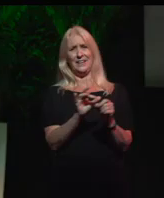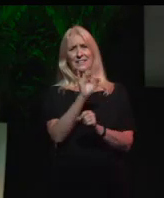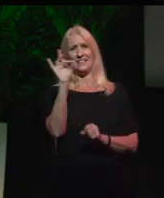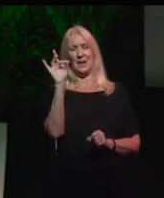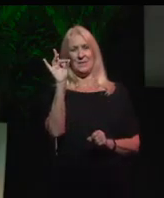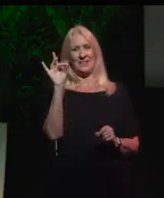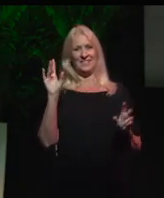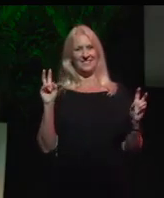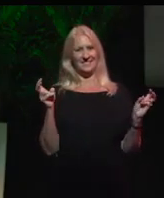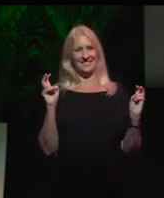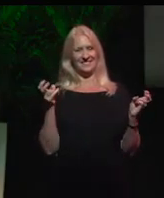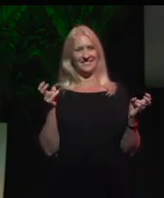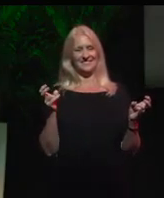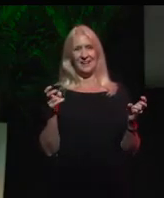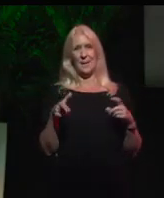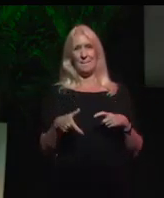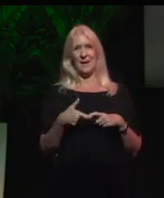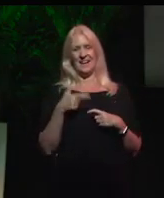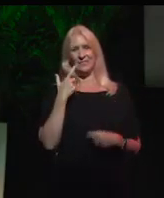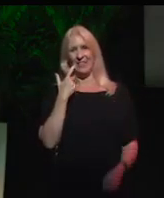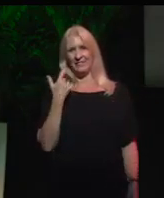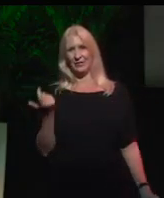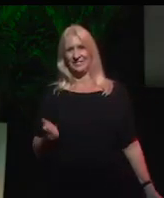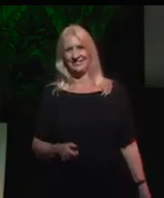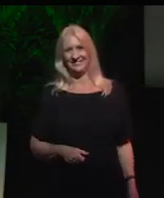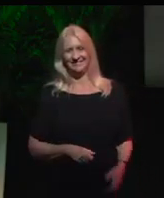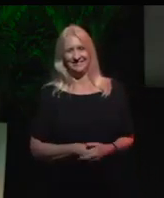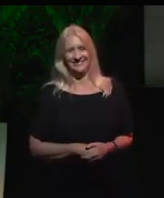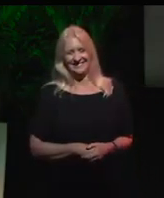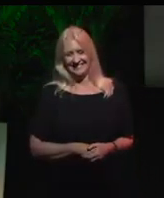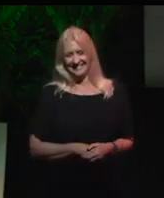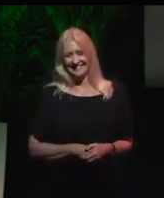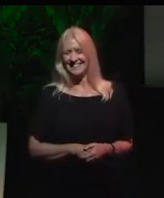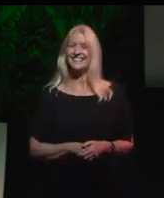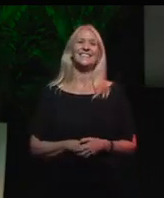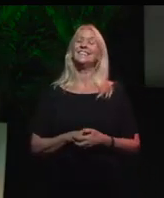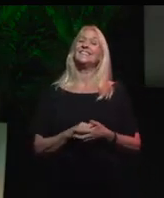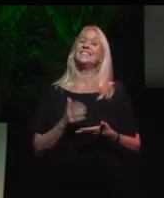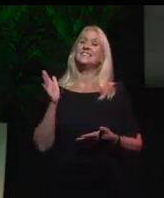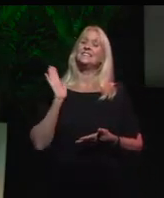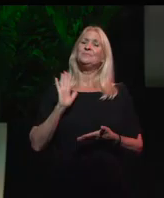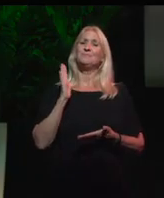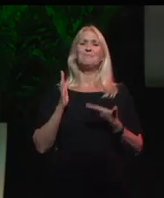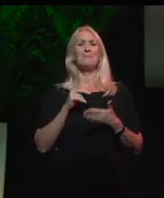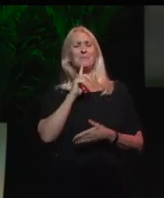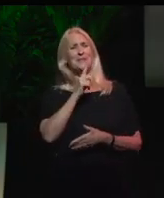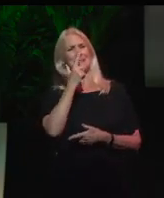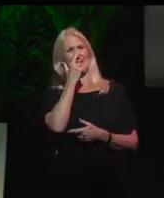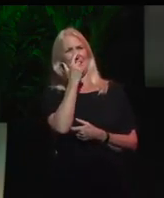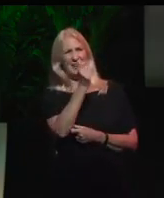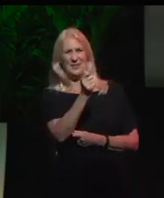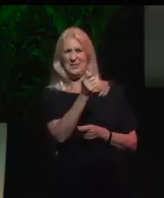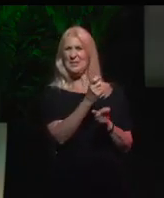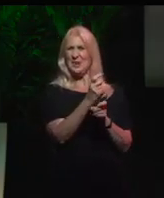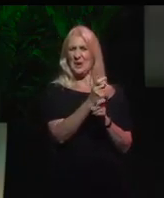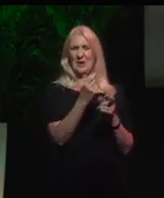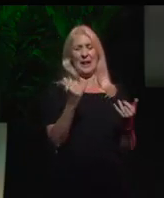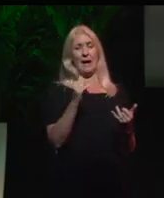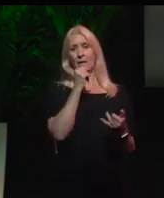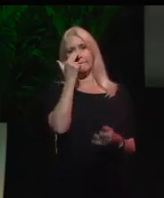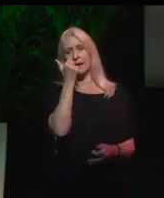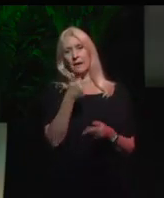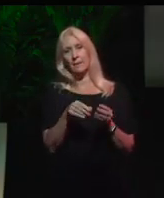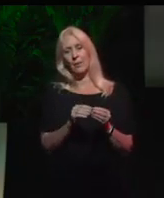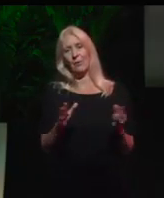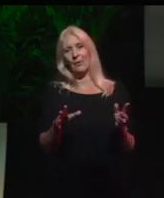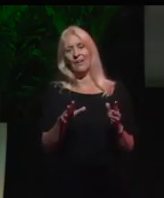Pause for laughter. You know, what once may have been a pretty interesting joke has kind of lost a lot of its humor. Other